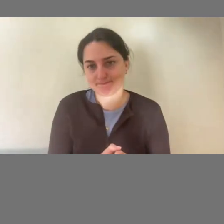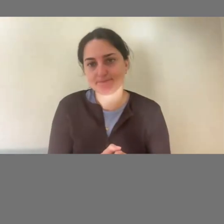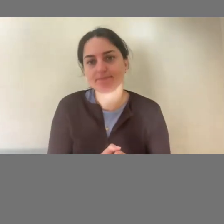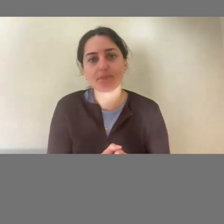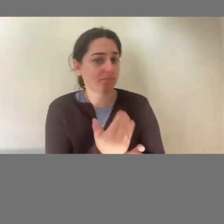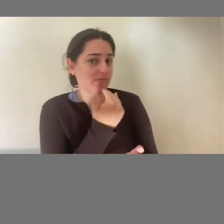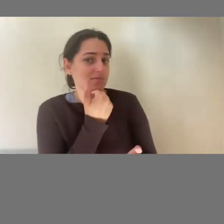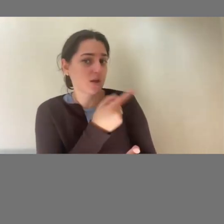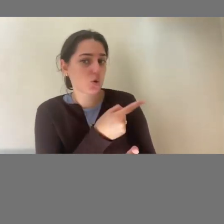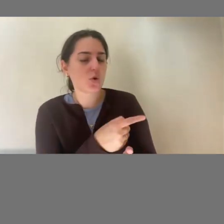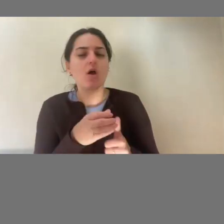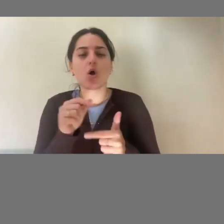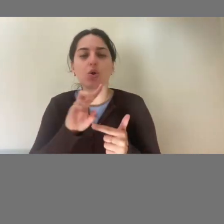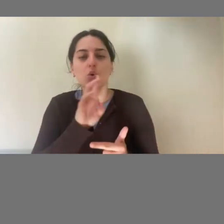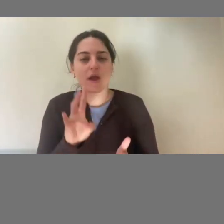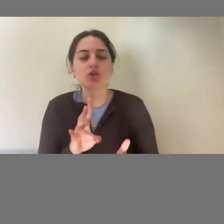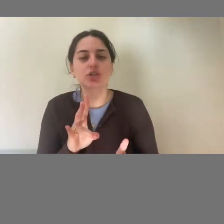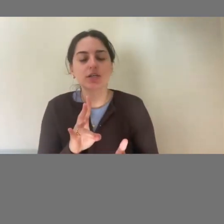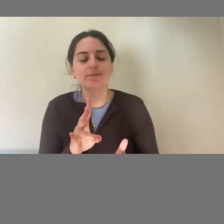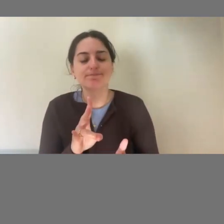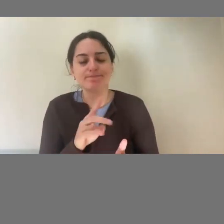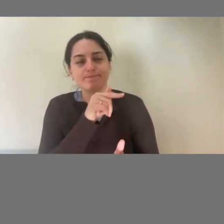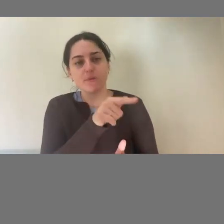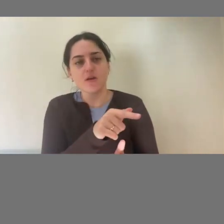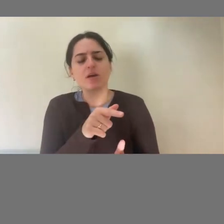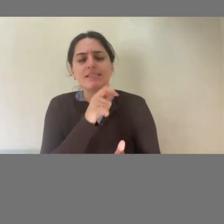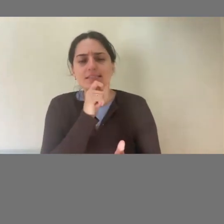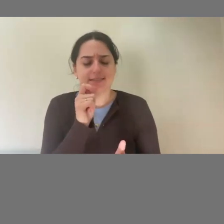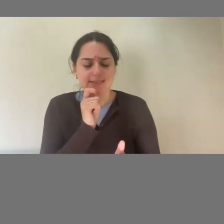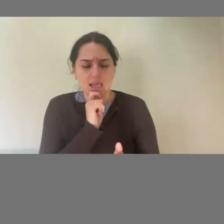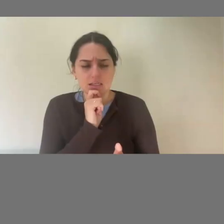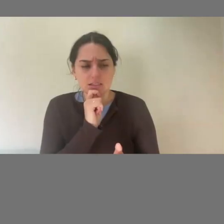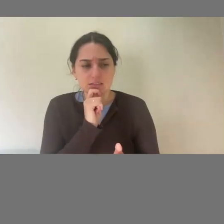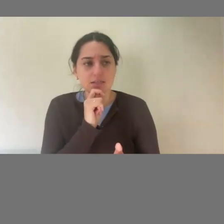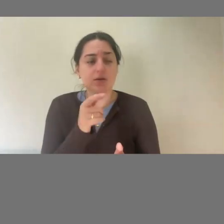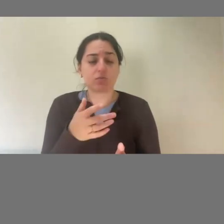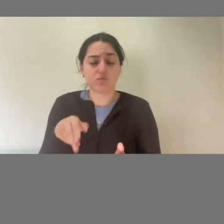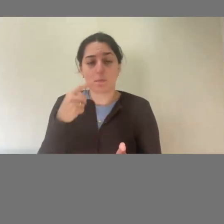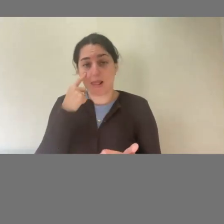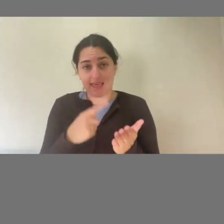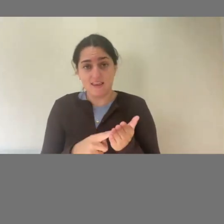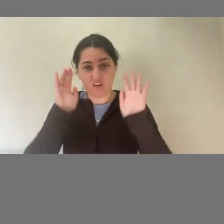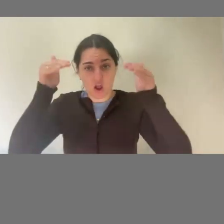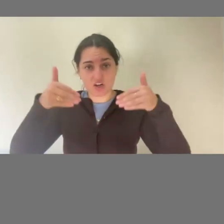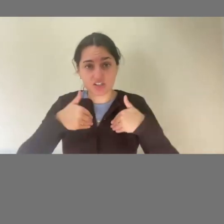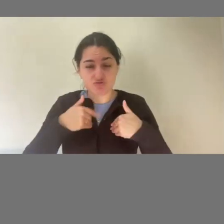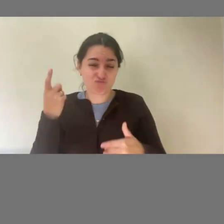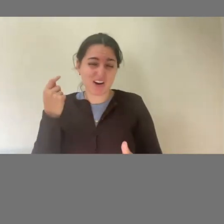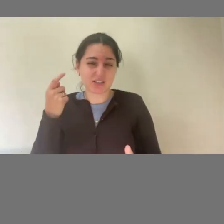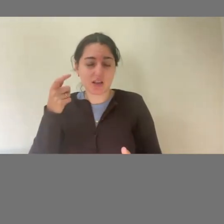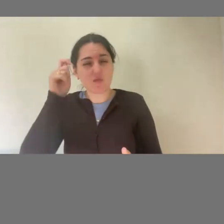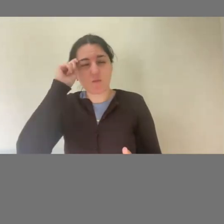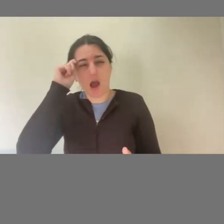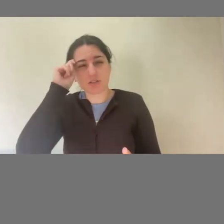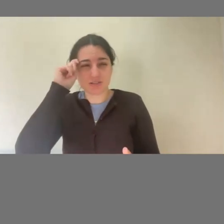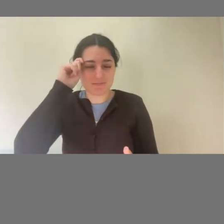Thank you. And then another question that was posed is that given the belief that autism was until recently considered to be